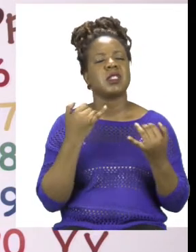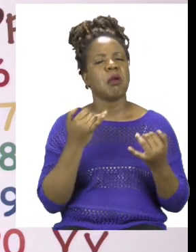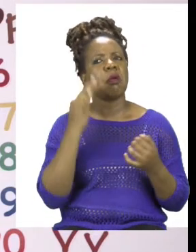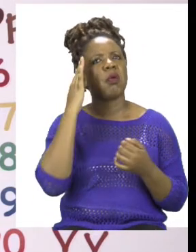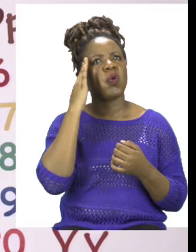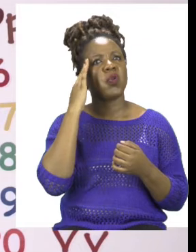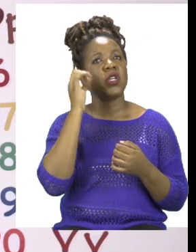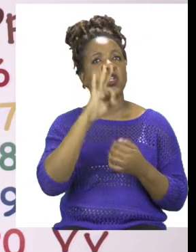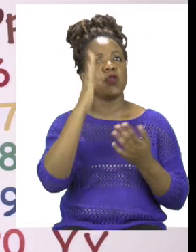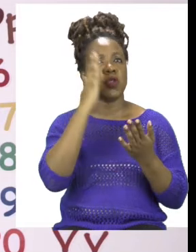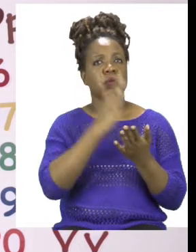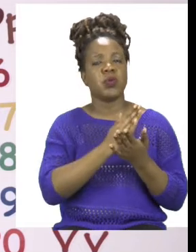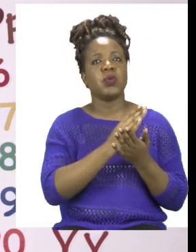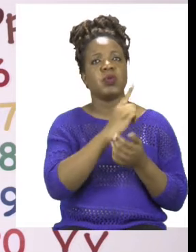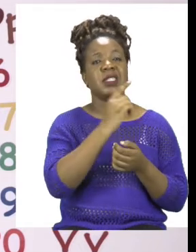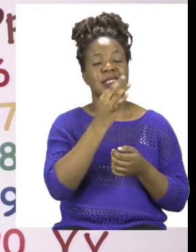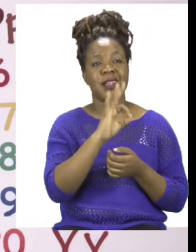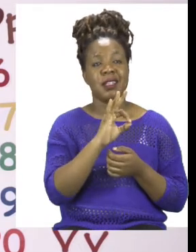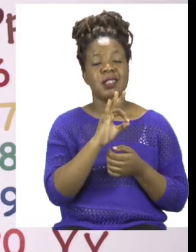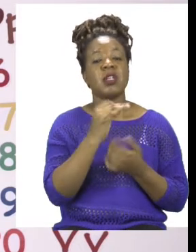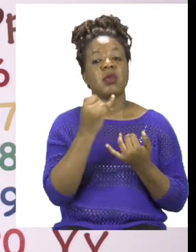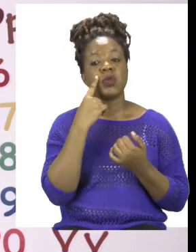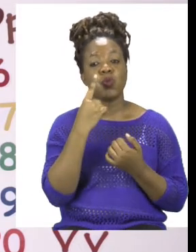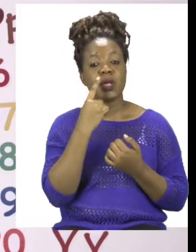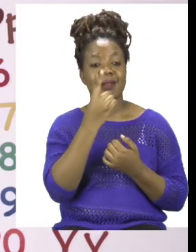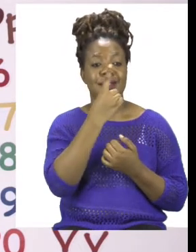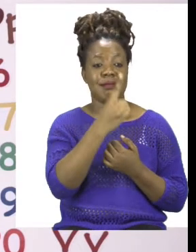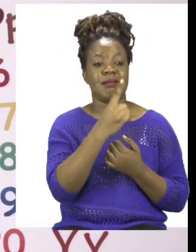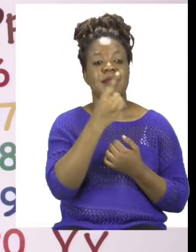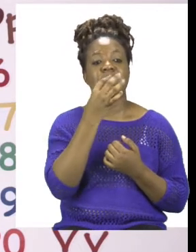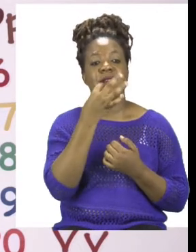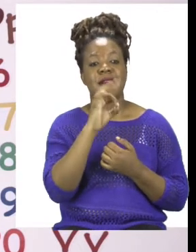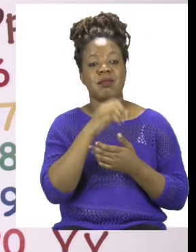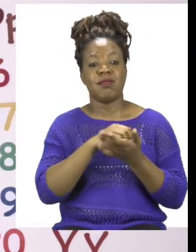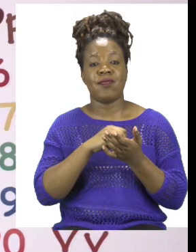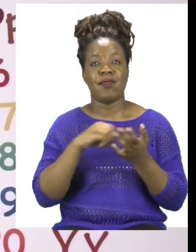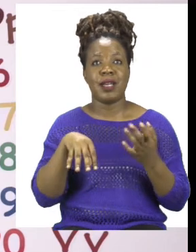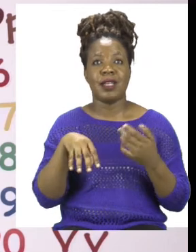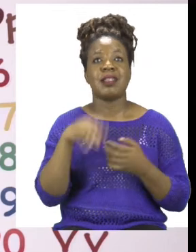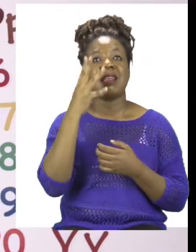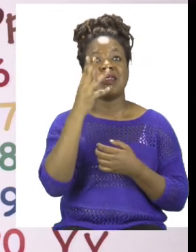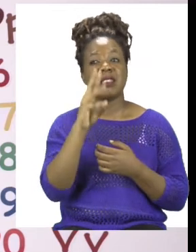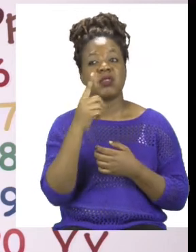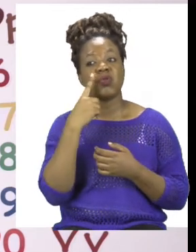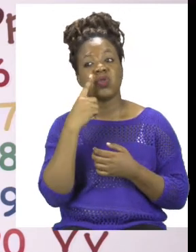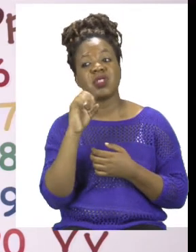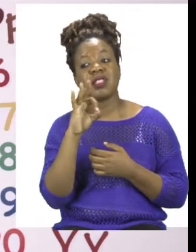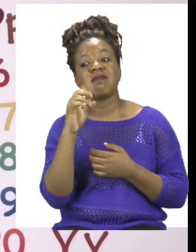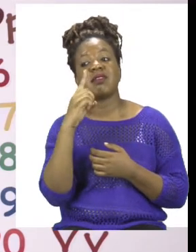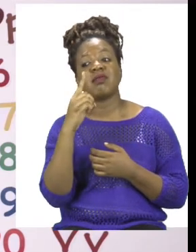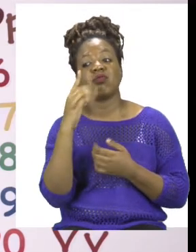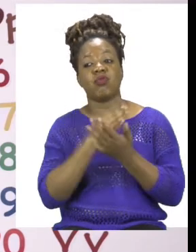say 19 minus 6. Our answer is supposed to be 13. So if we